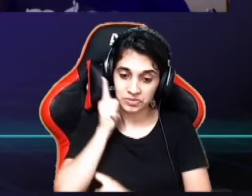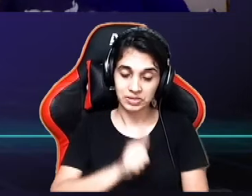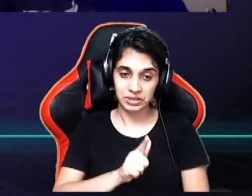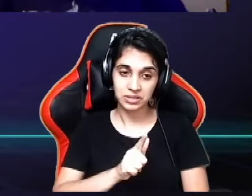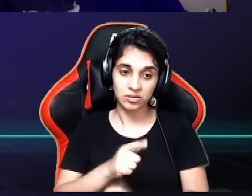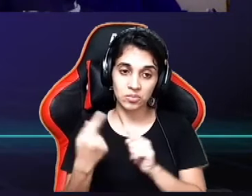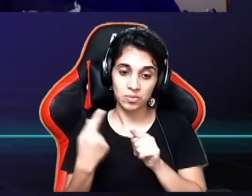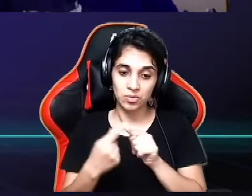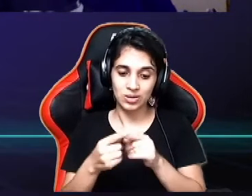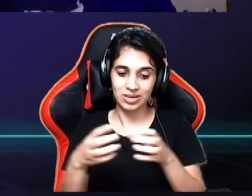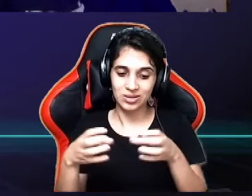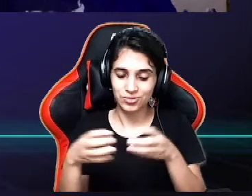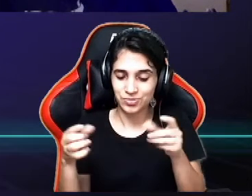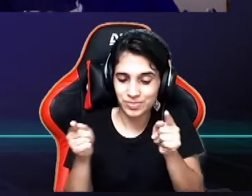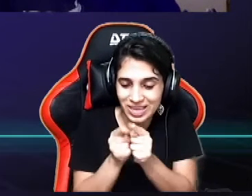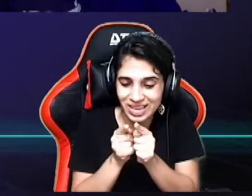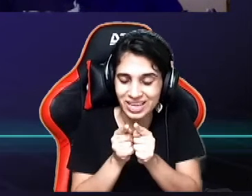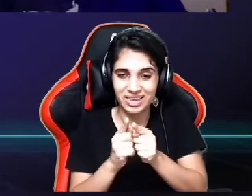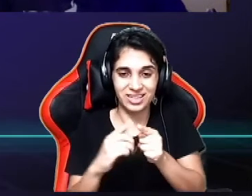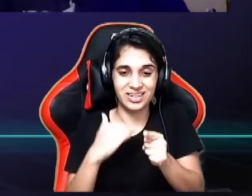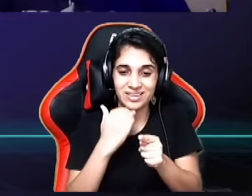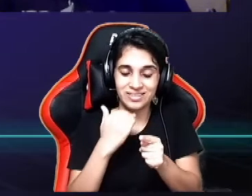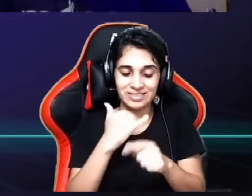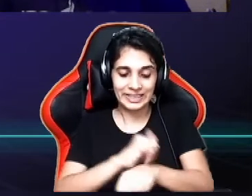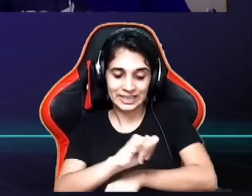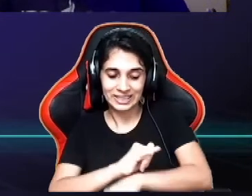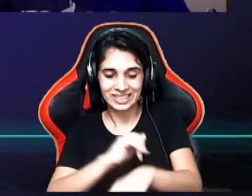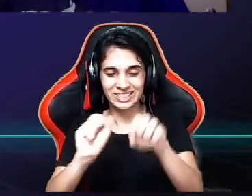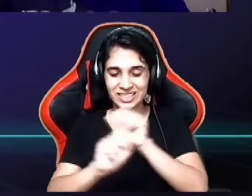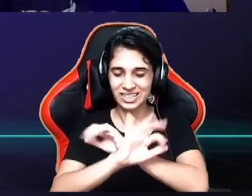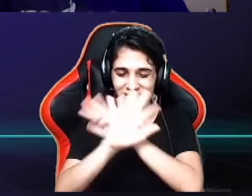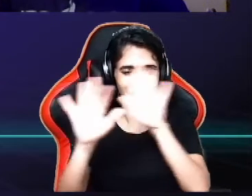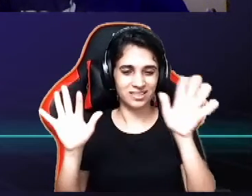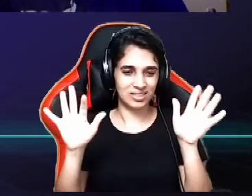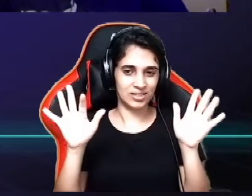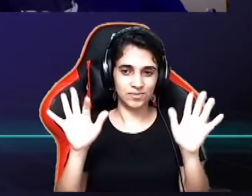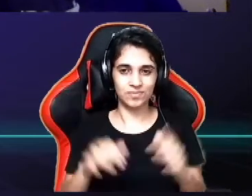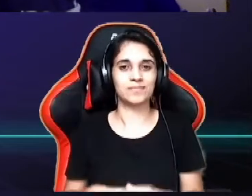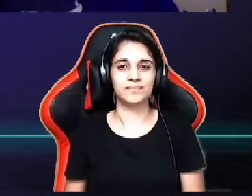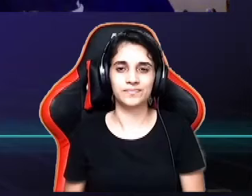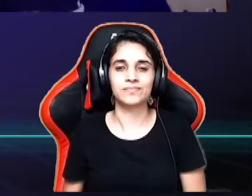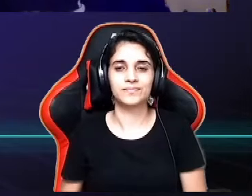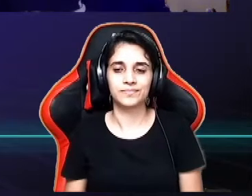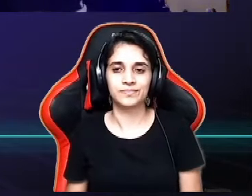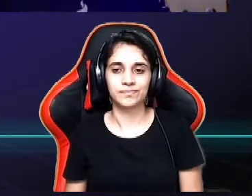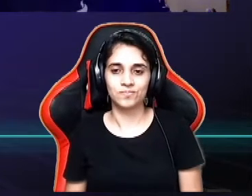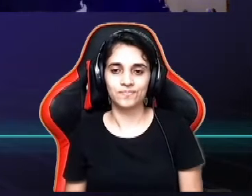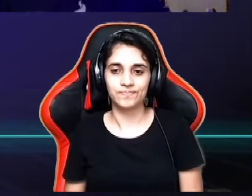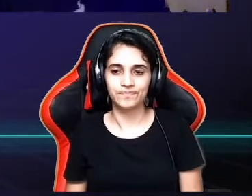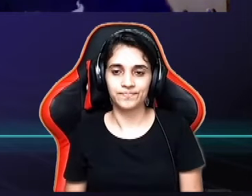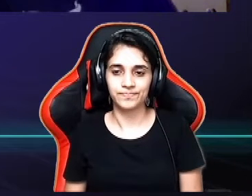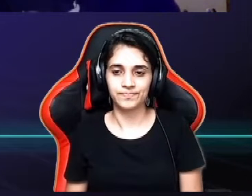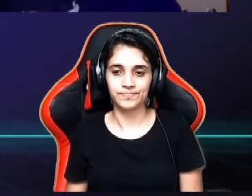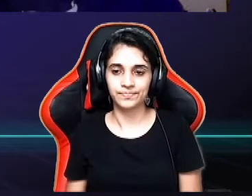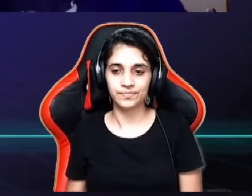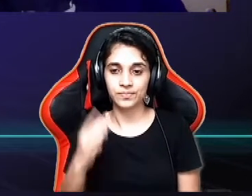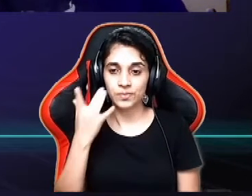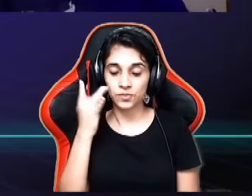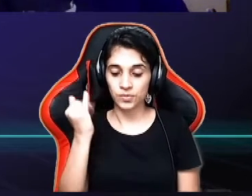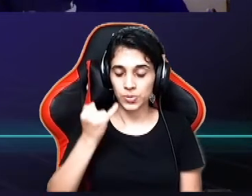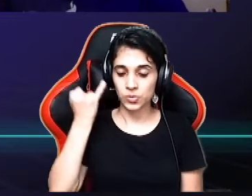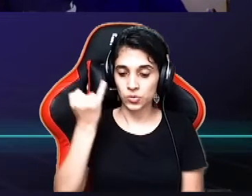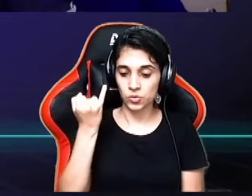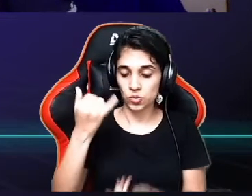game. It was difficult, small team. We didn't have a we didn't have it mapped